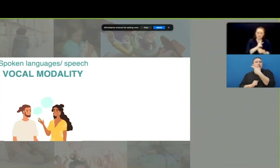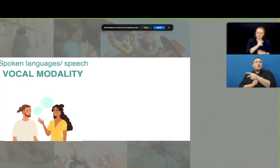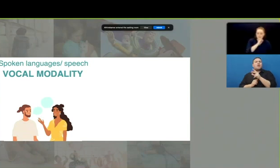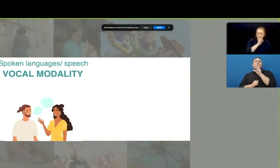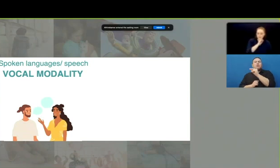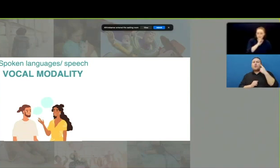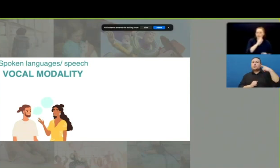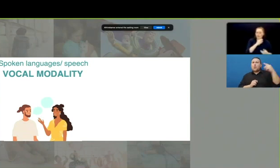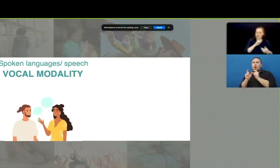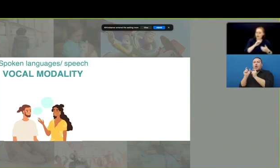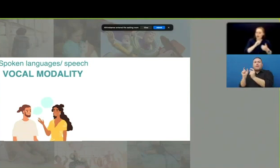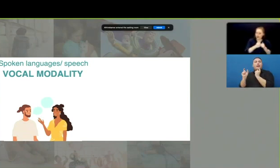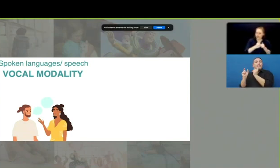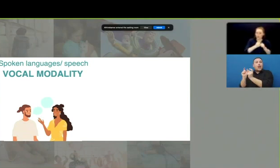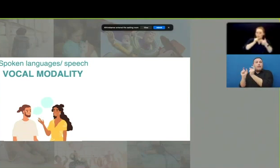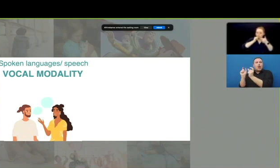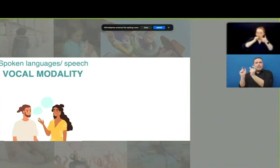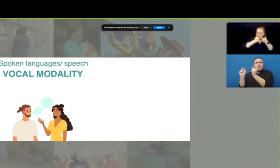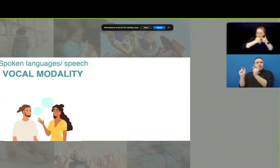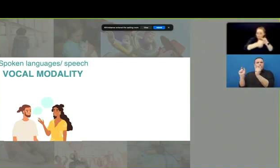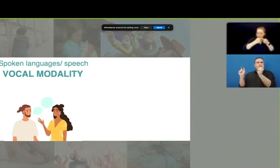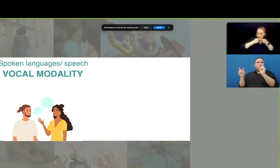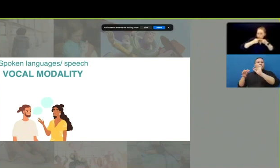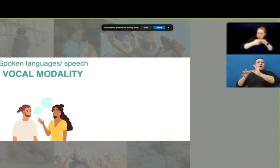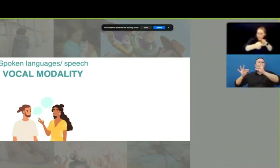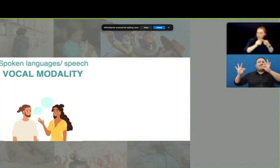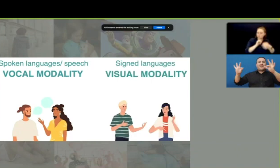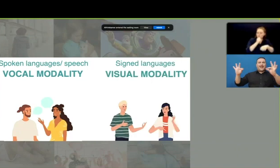producing a sequence of sounds to form words arranged one by one.